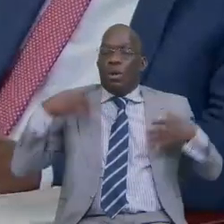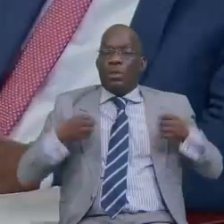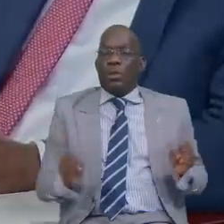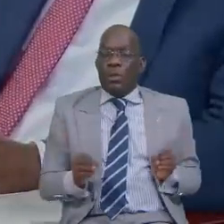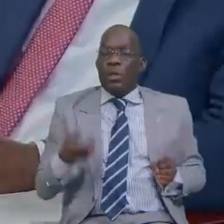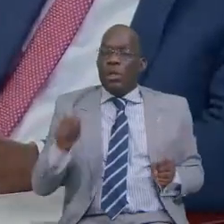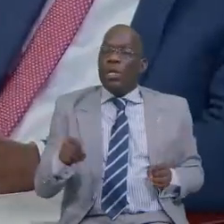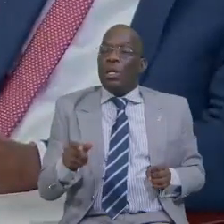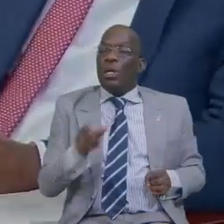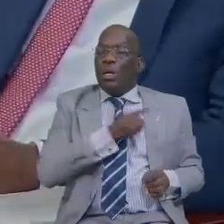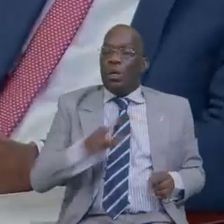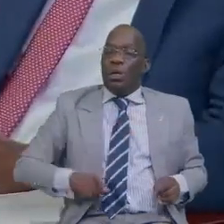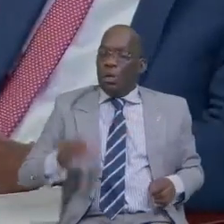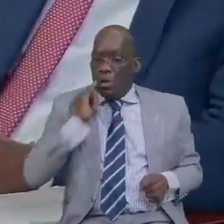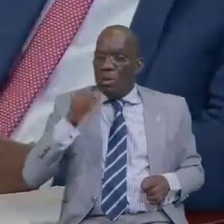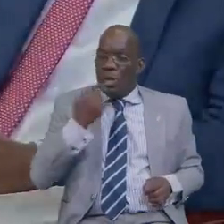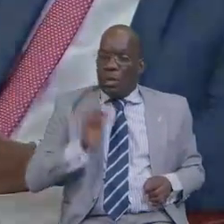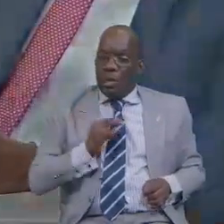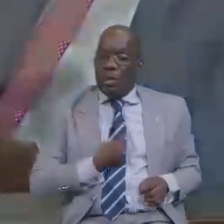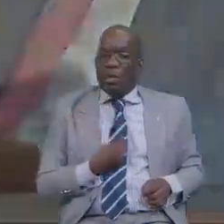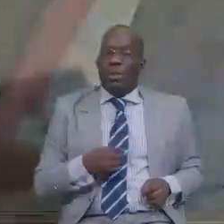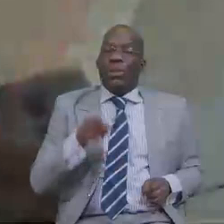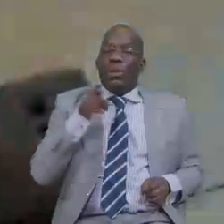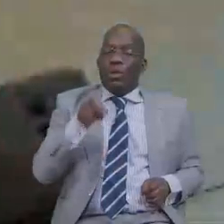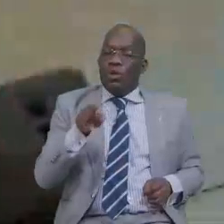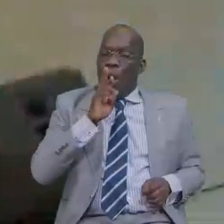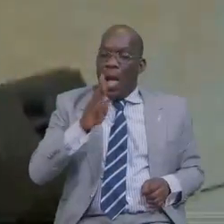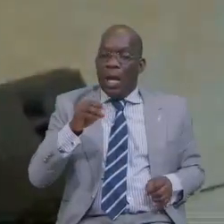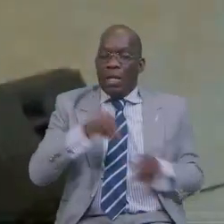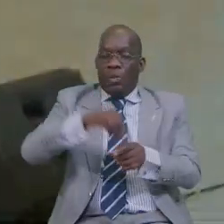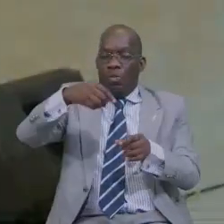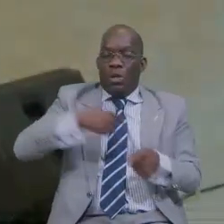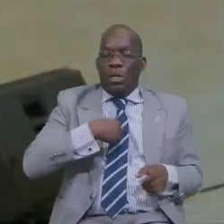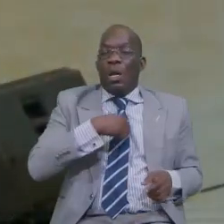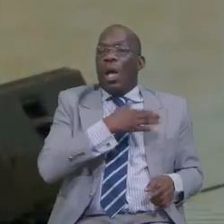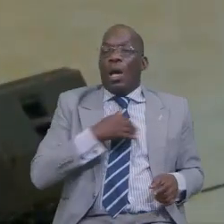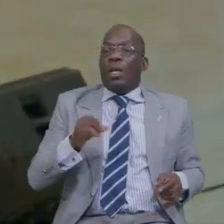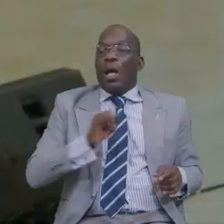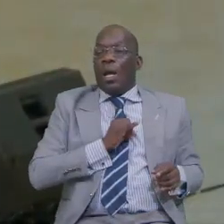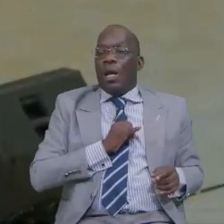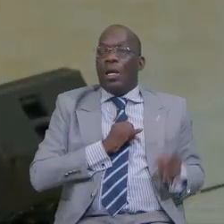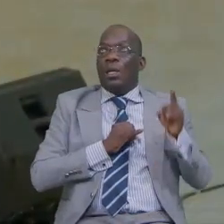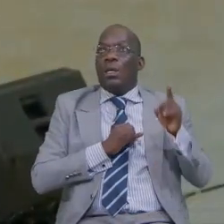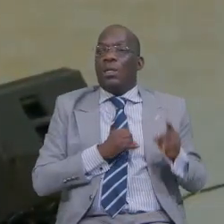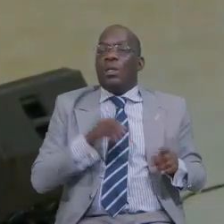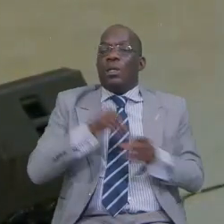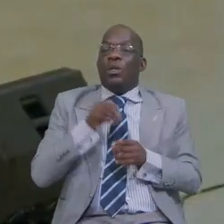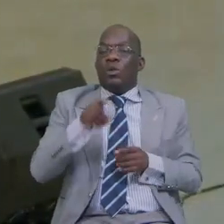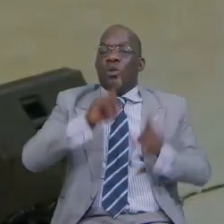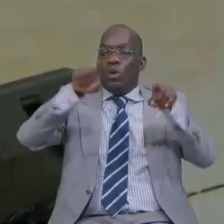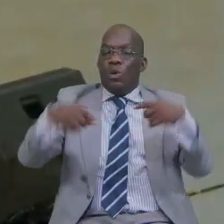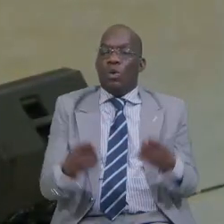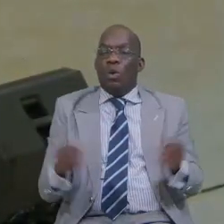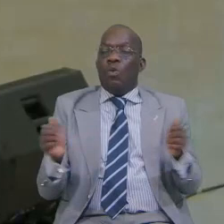me, I am in you, all power belongs to me. Go ye therefore with that